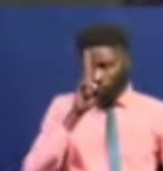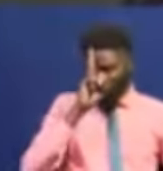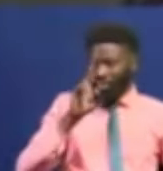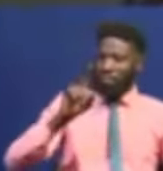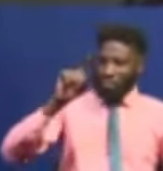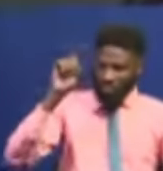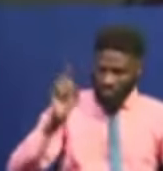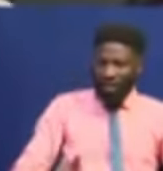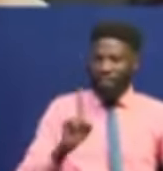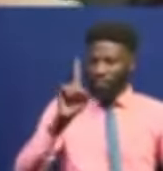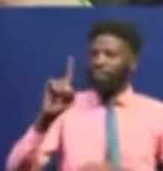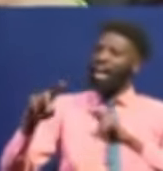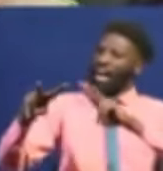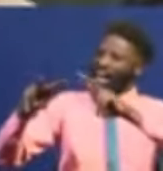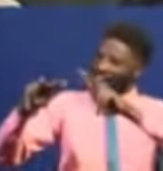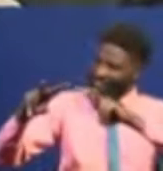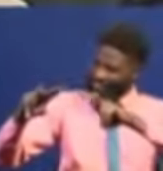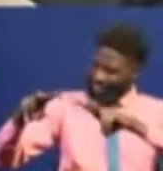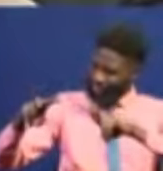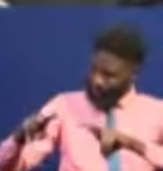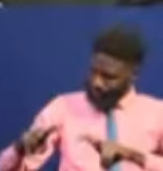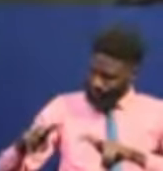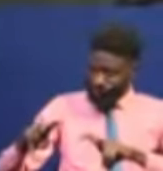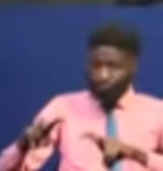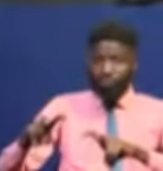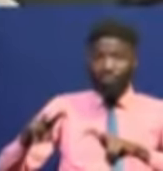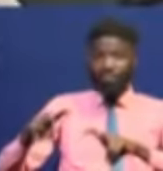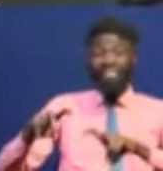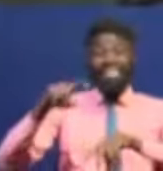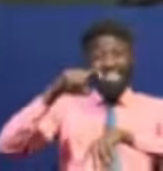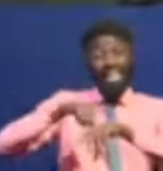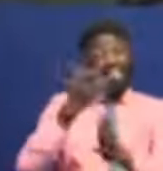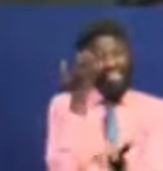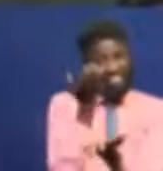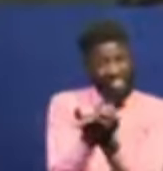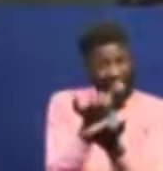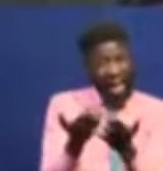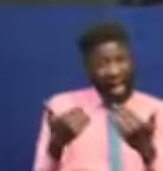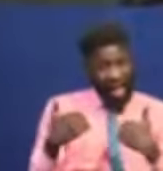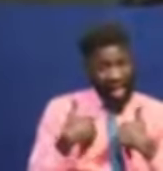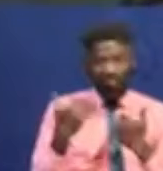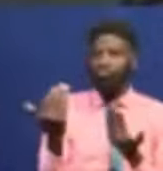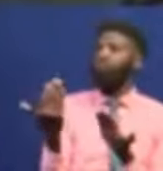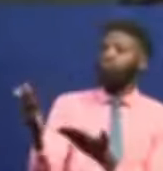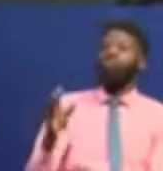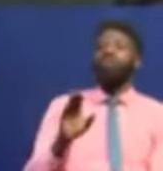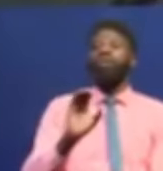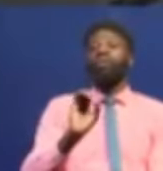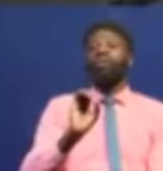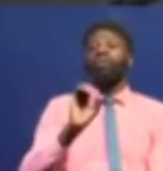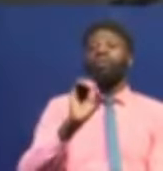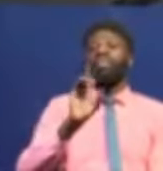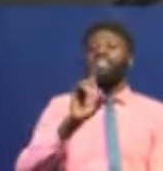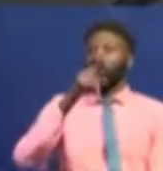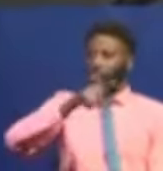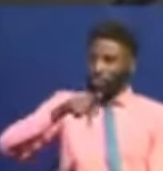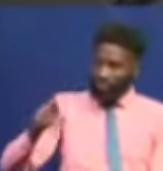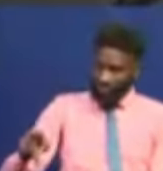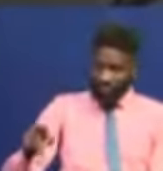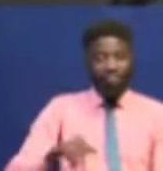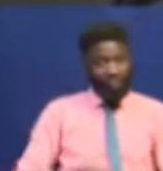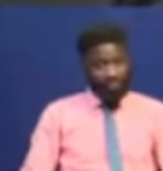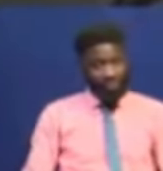matter, to, when they have sufficient evidence, present that to the ODPP, the Director of Public Prosecutions takes